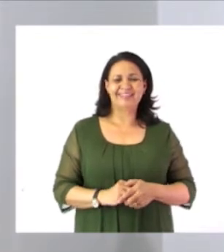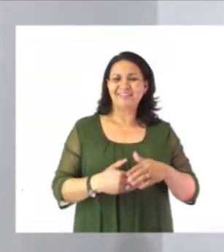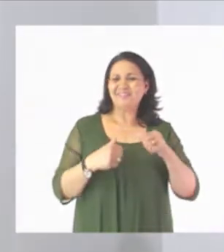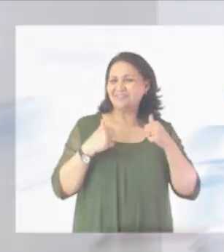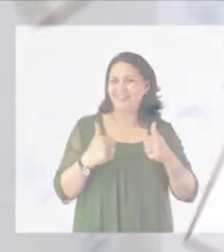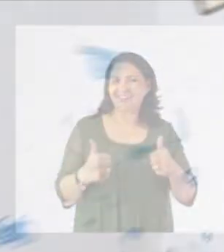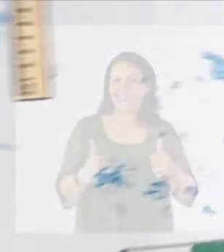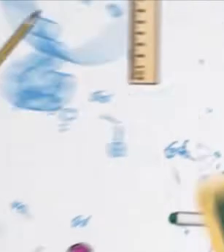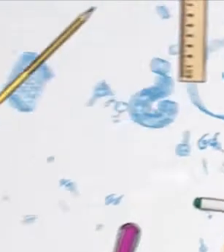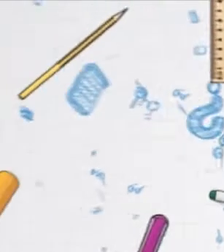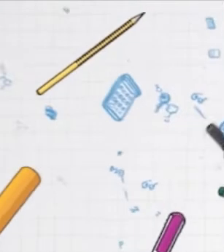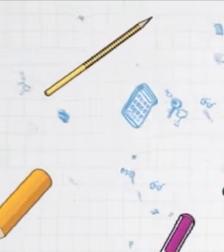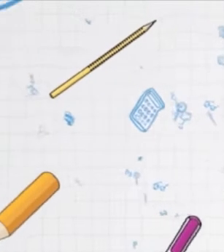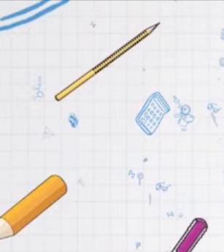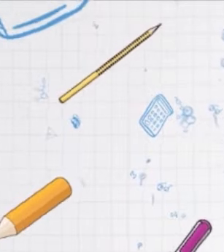done.